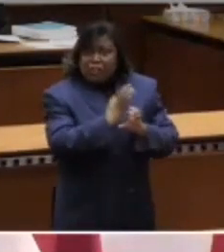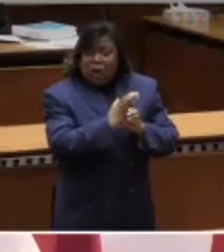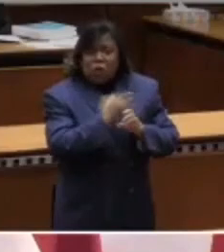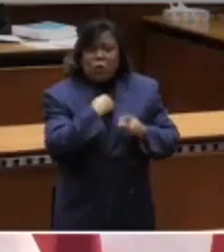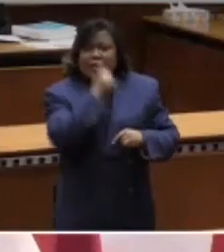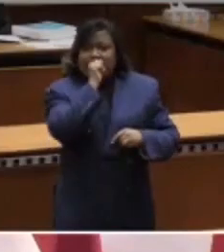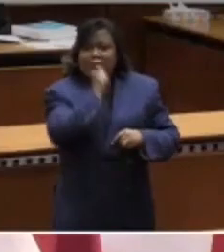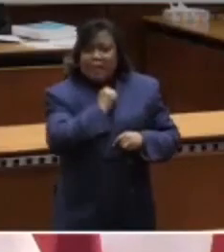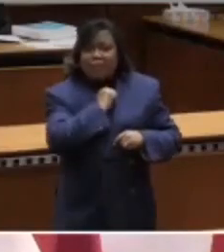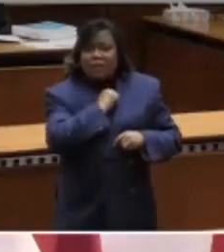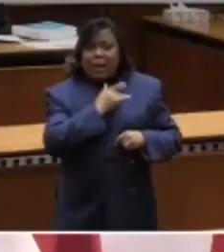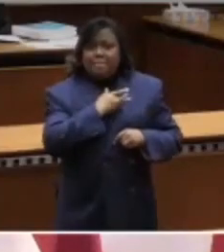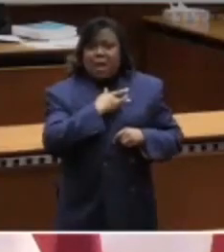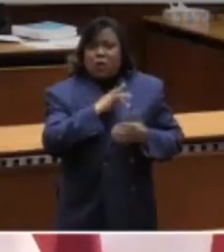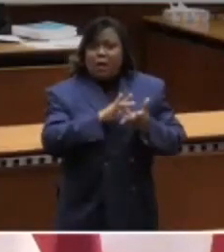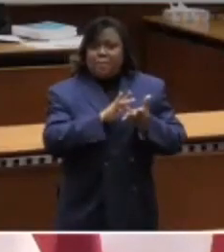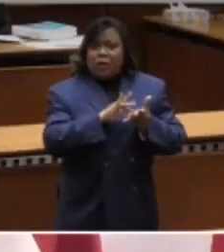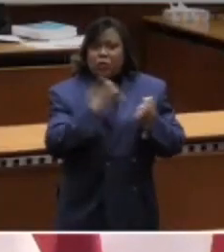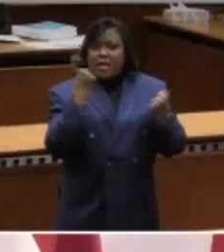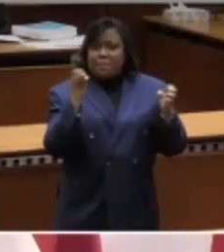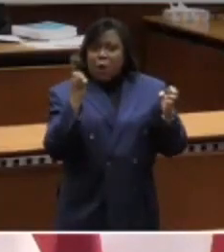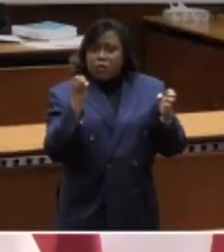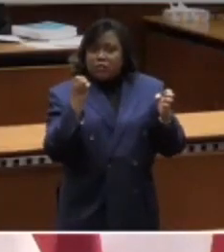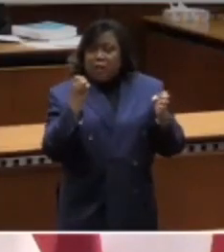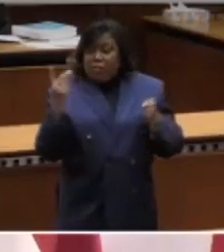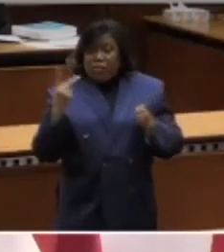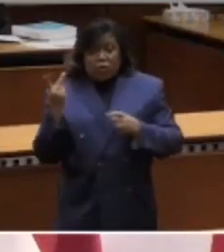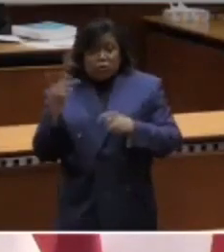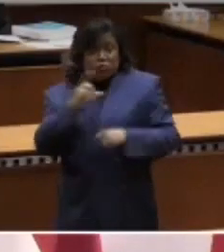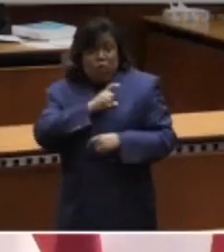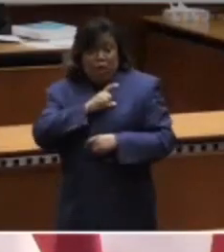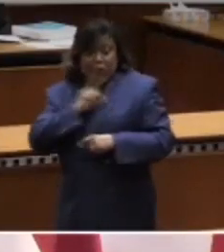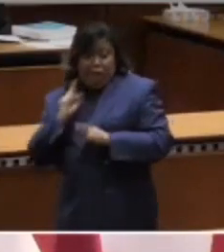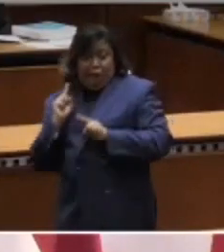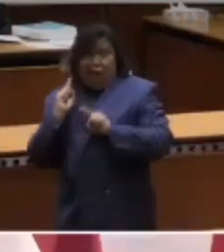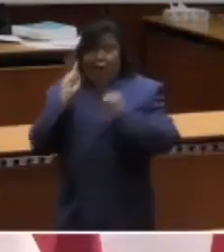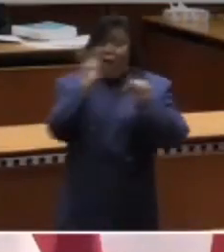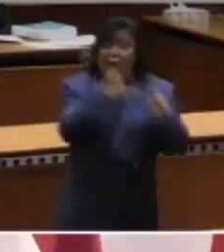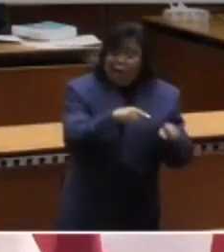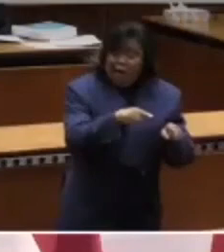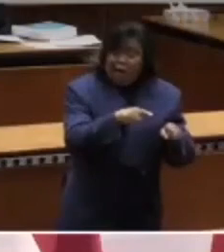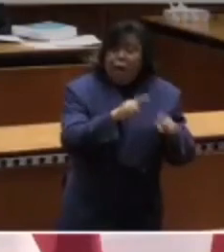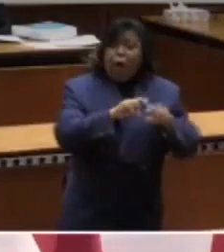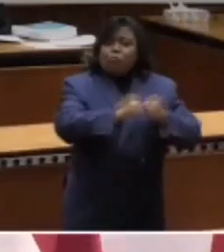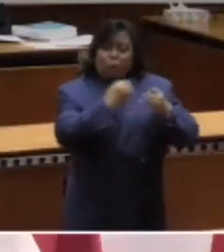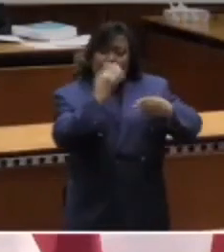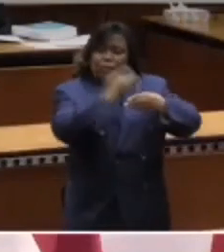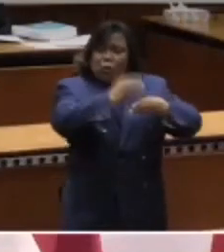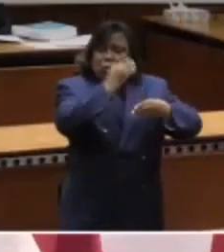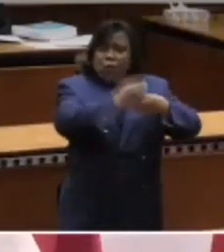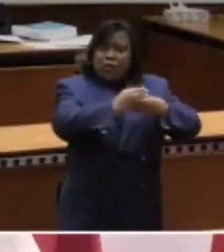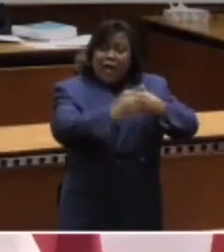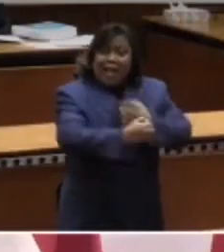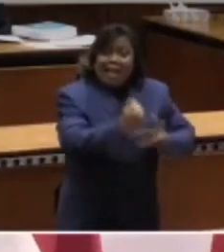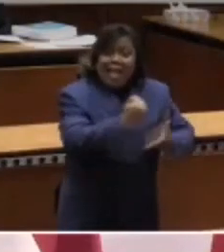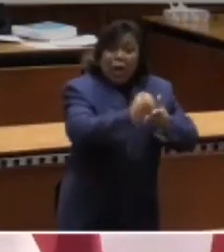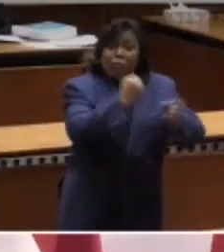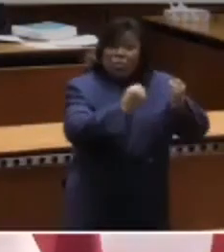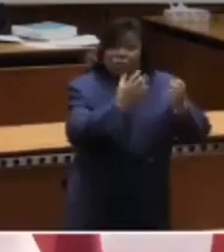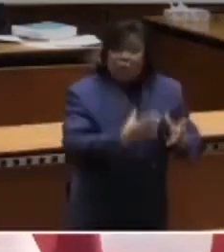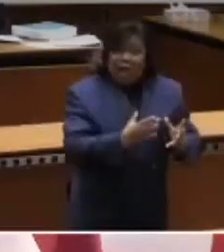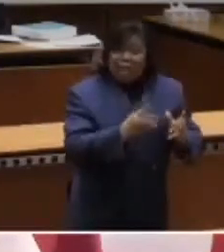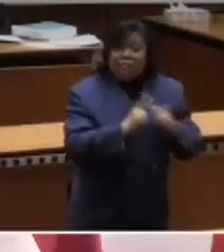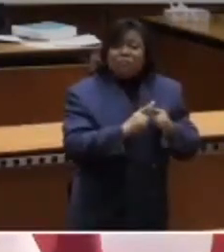had suffered a medical emergency. Those officers sprang into action, broke a window, and rescued the